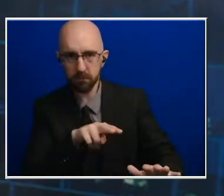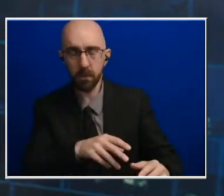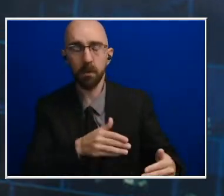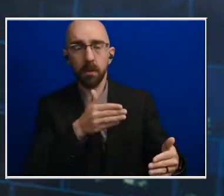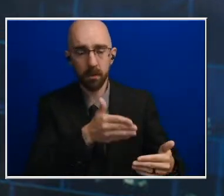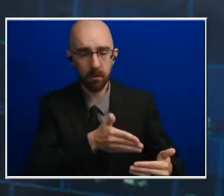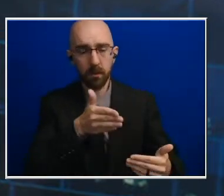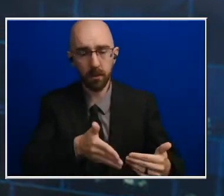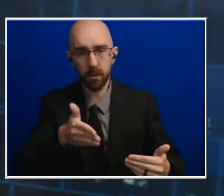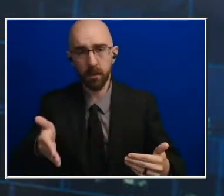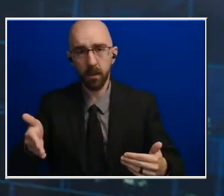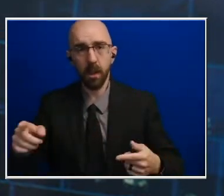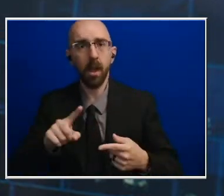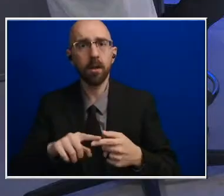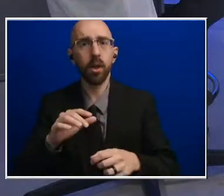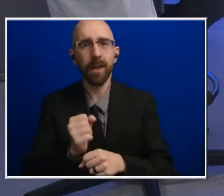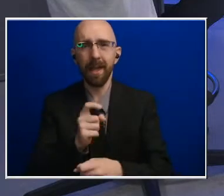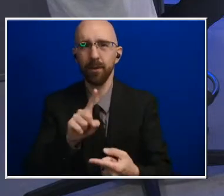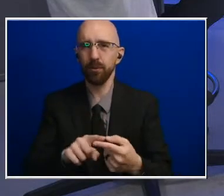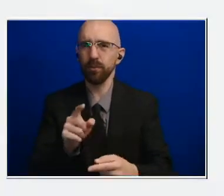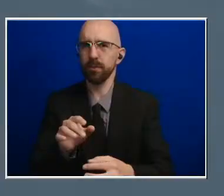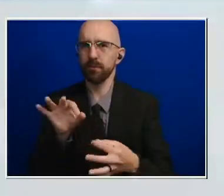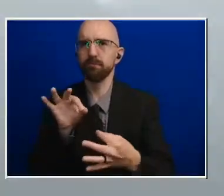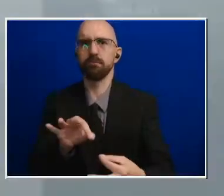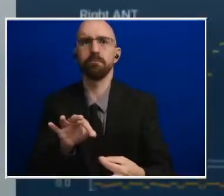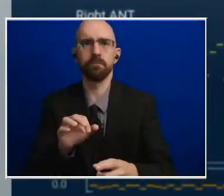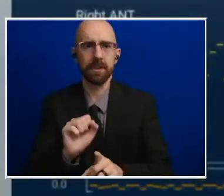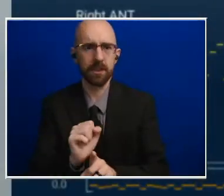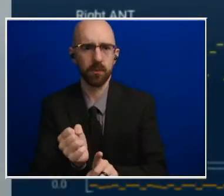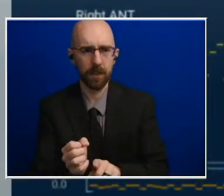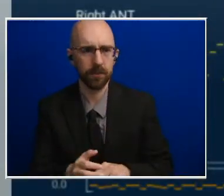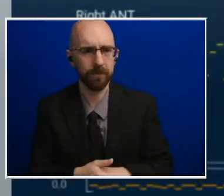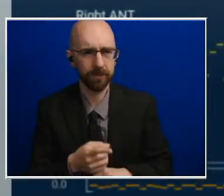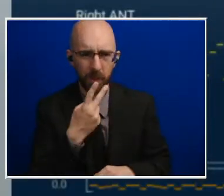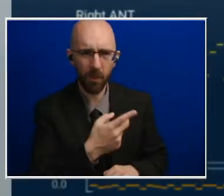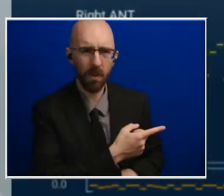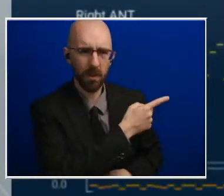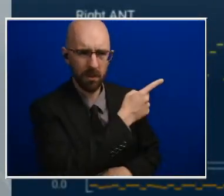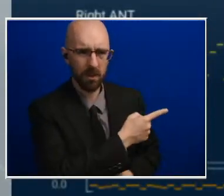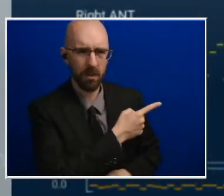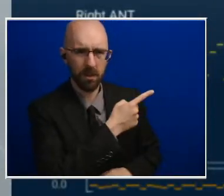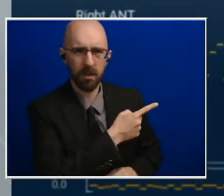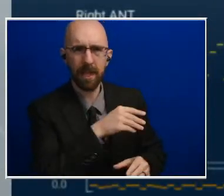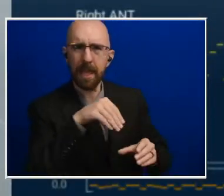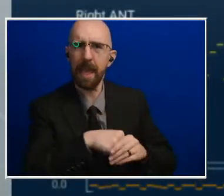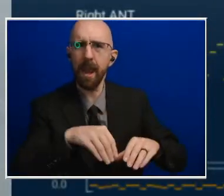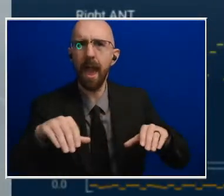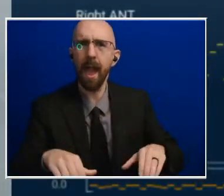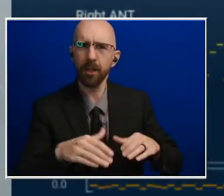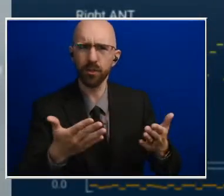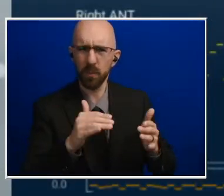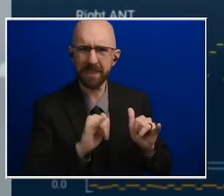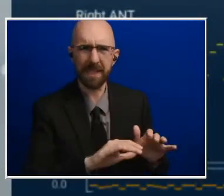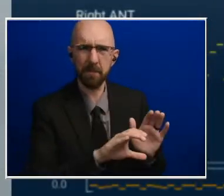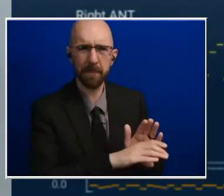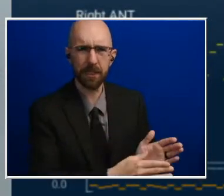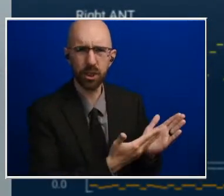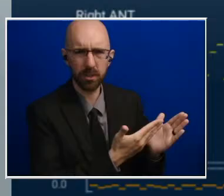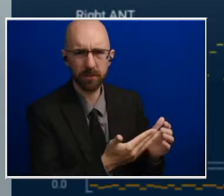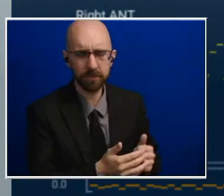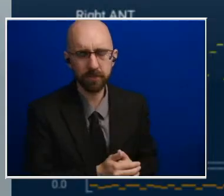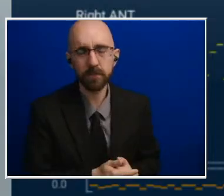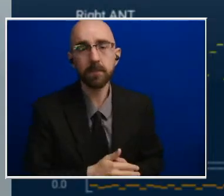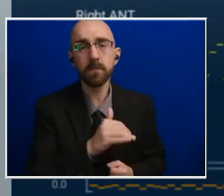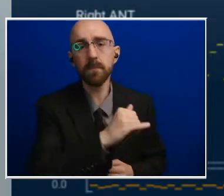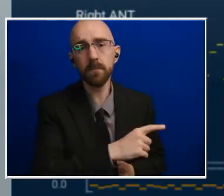ideal parameters. And you shared an image showing the DBS in action, so what are we seeing here? Oh, so this is something that the